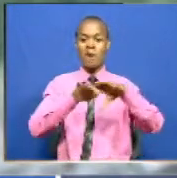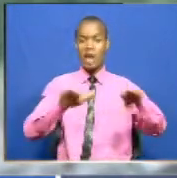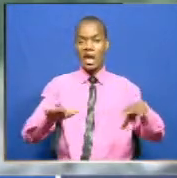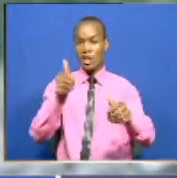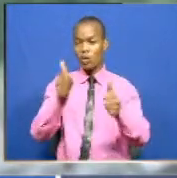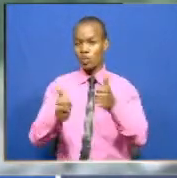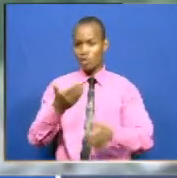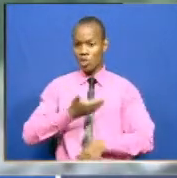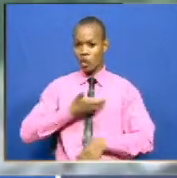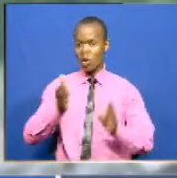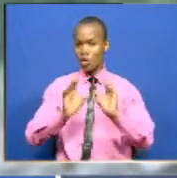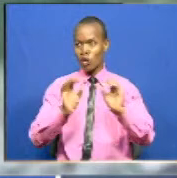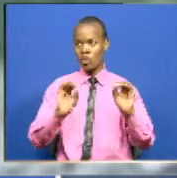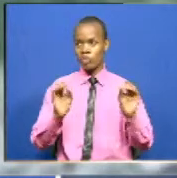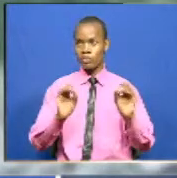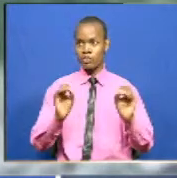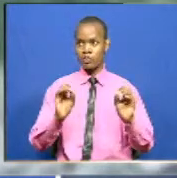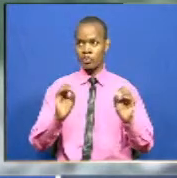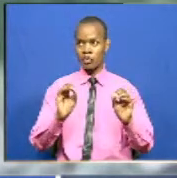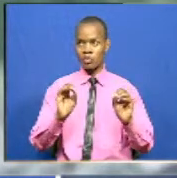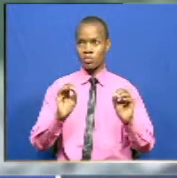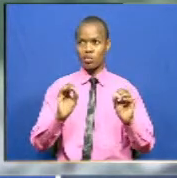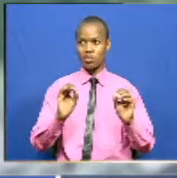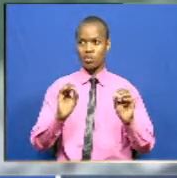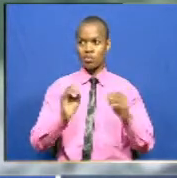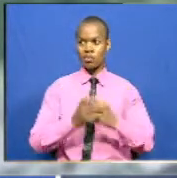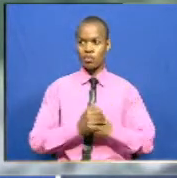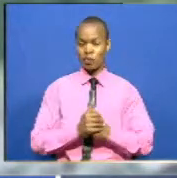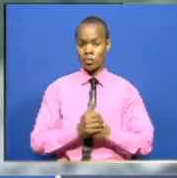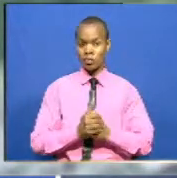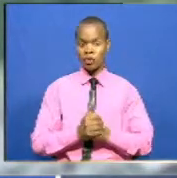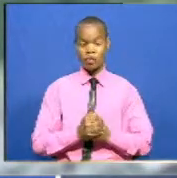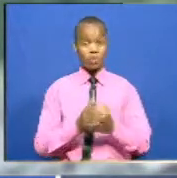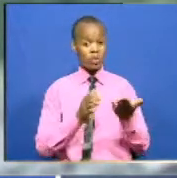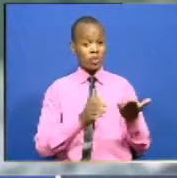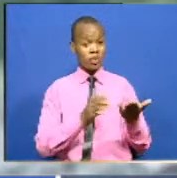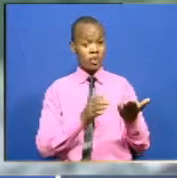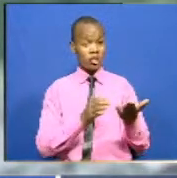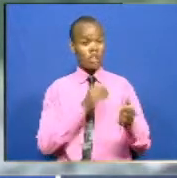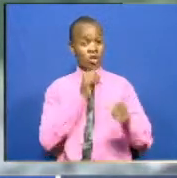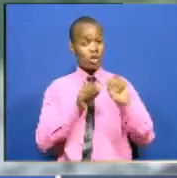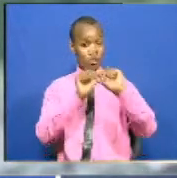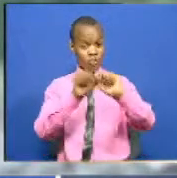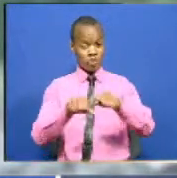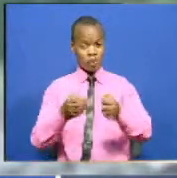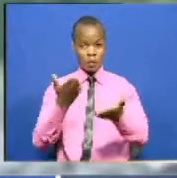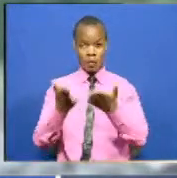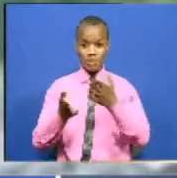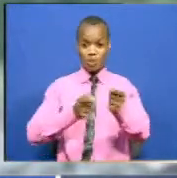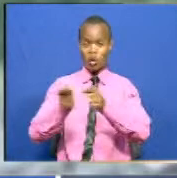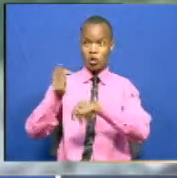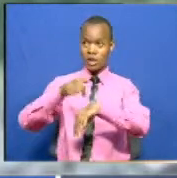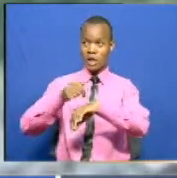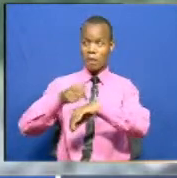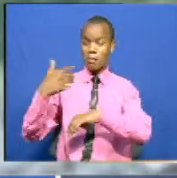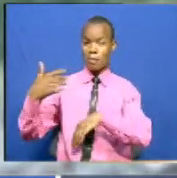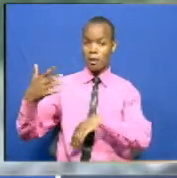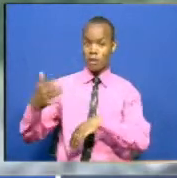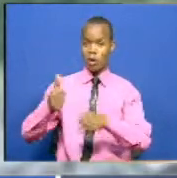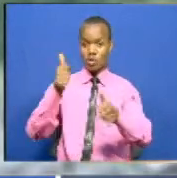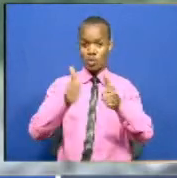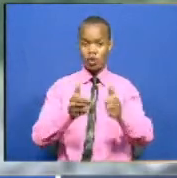because we cannot rule out issues of fraud when it comes to the issues of documentation that the group